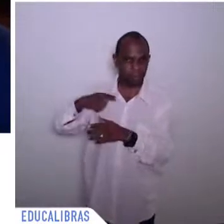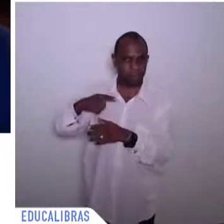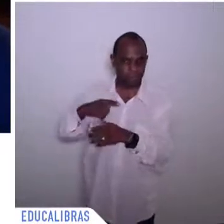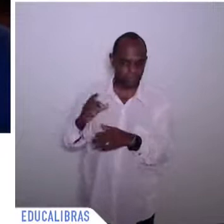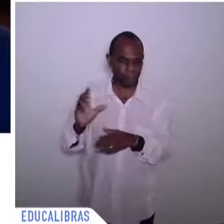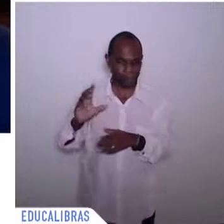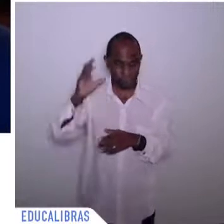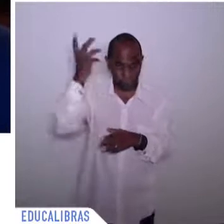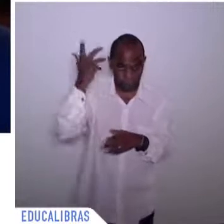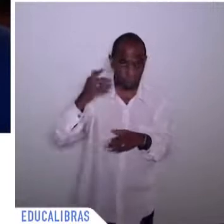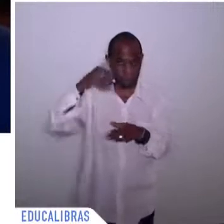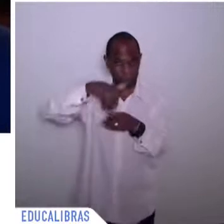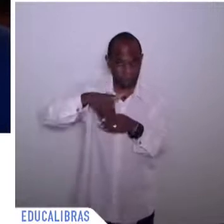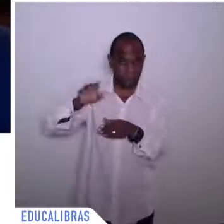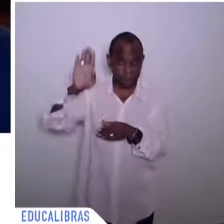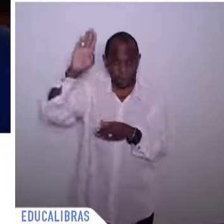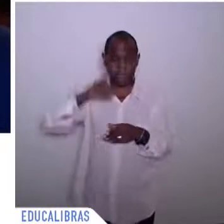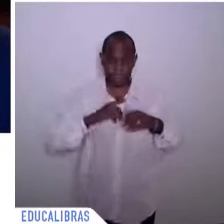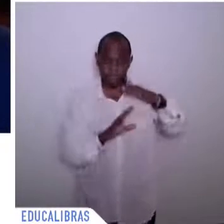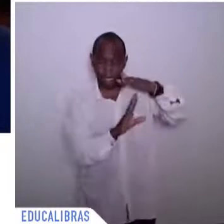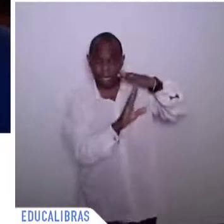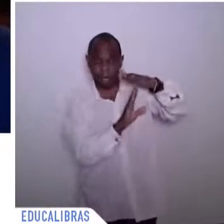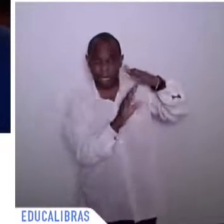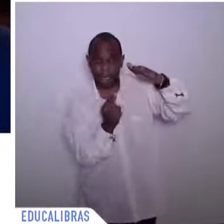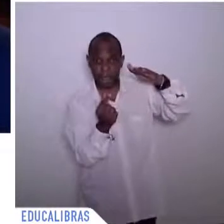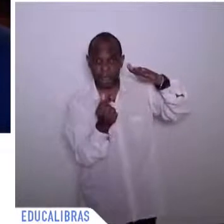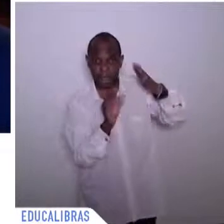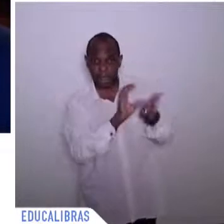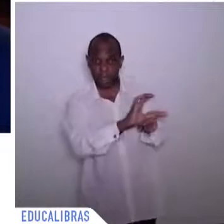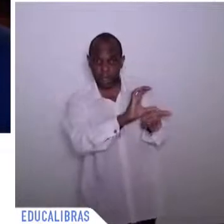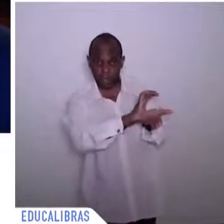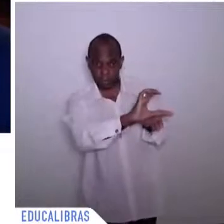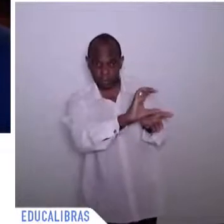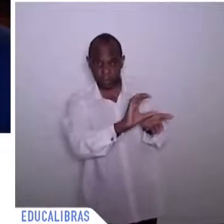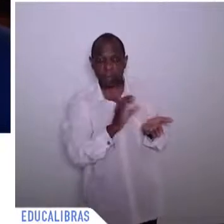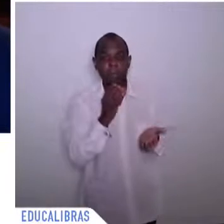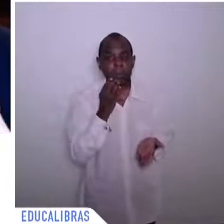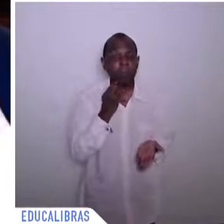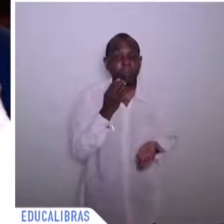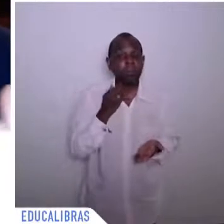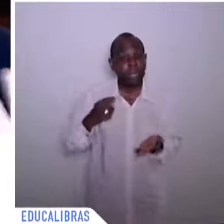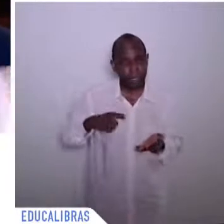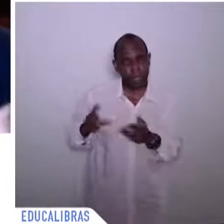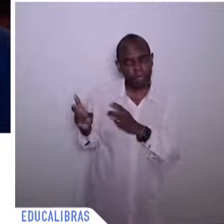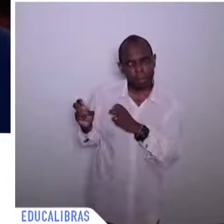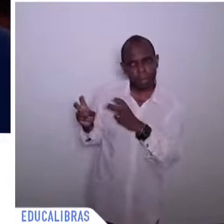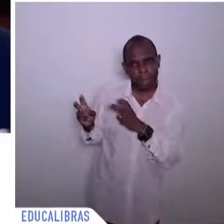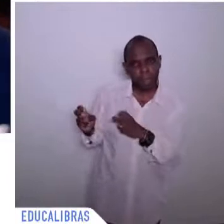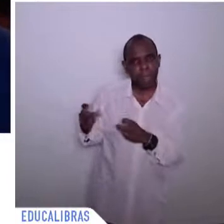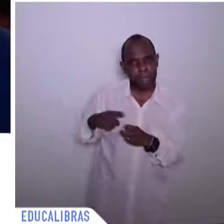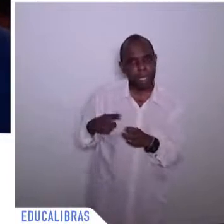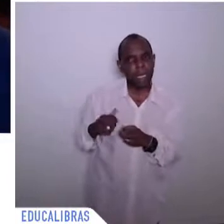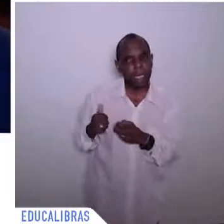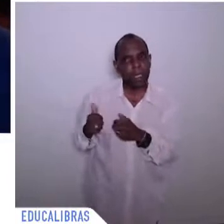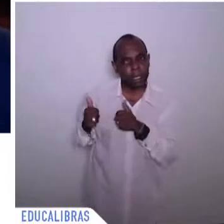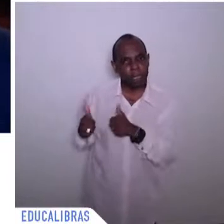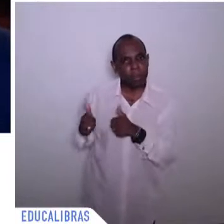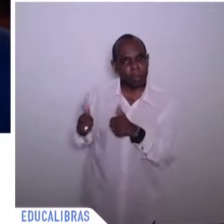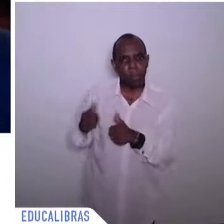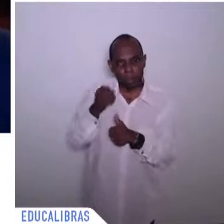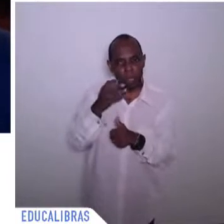elections, in the first election after the limit was established, has a quite